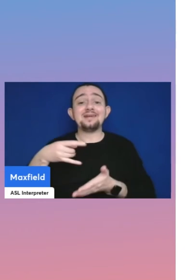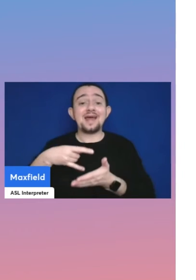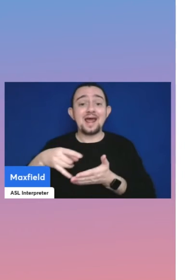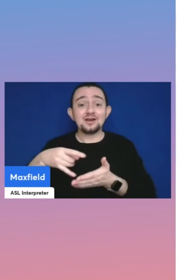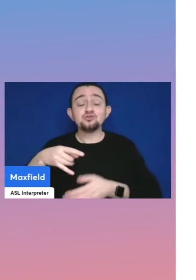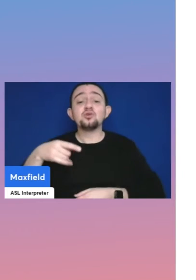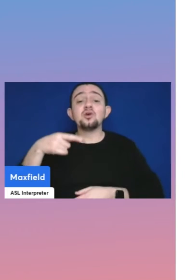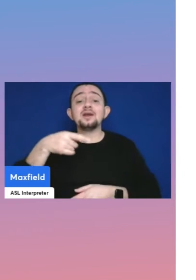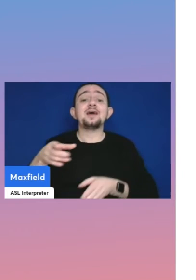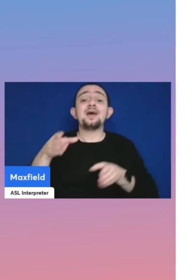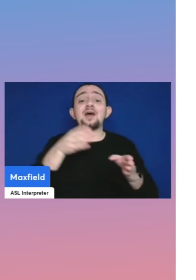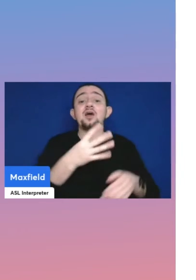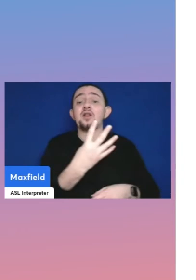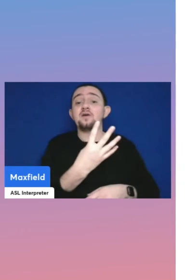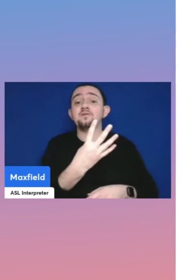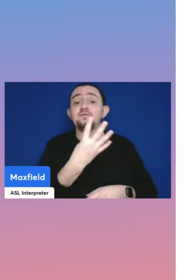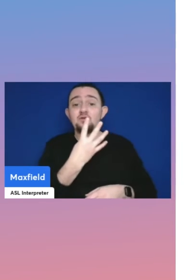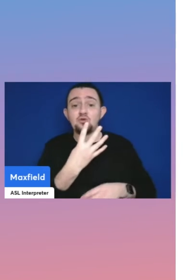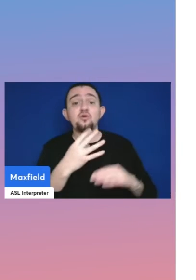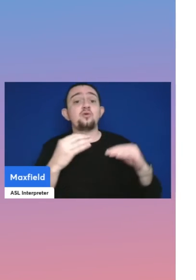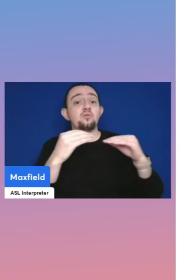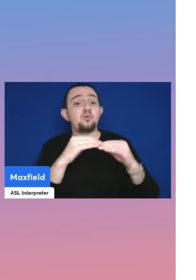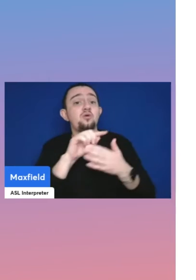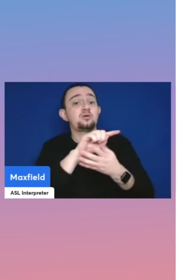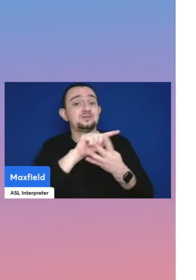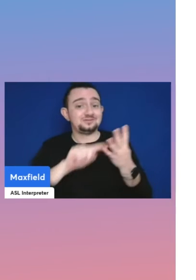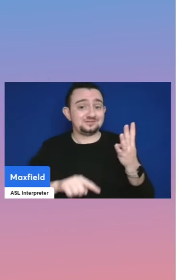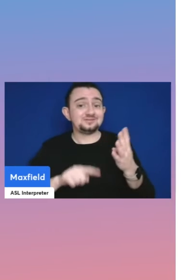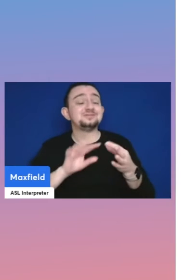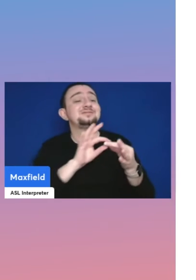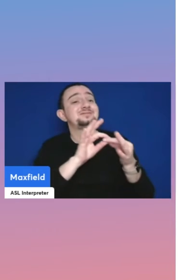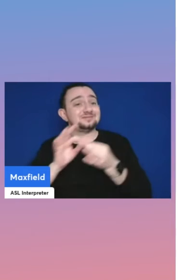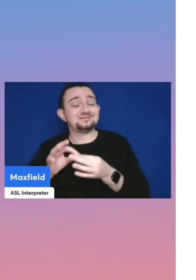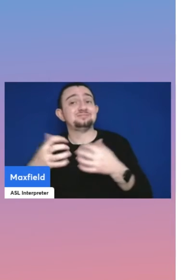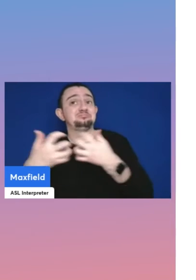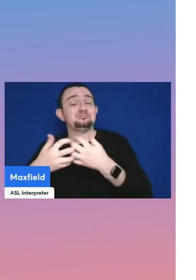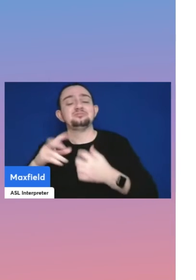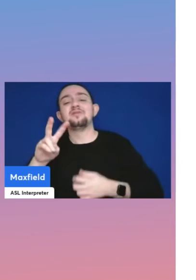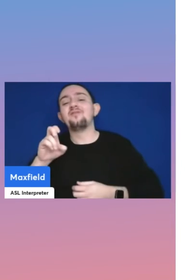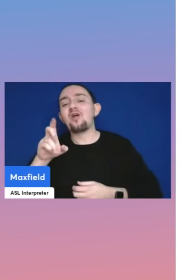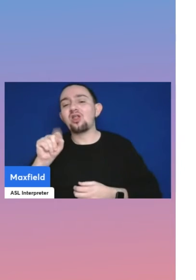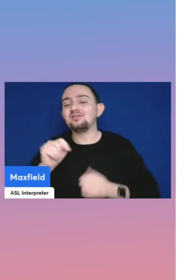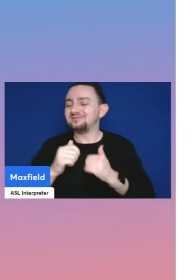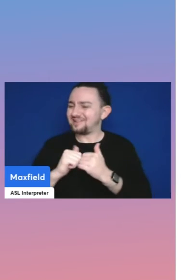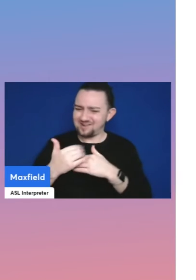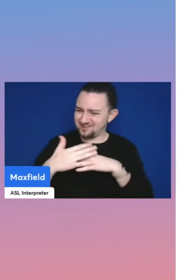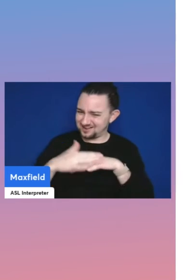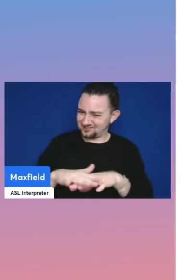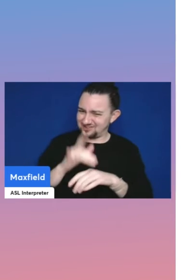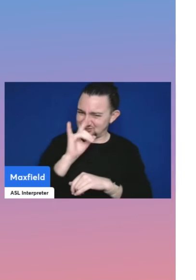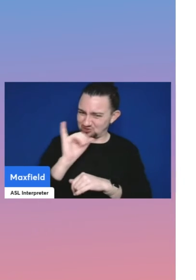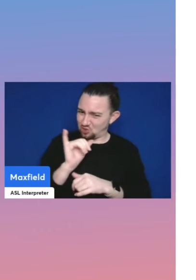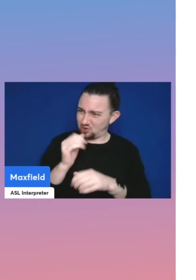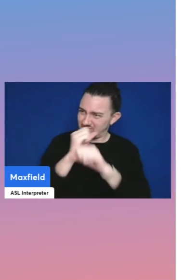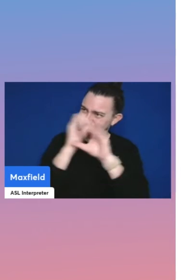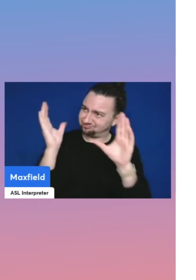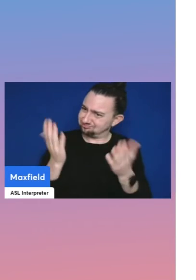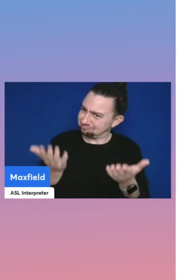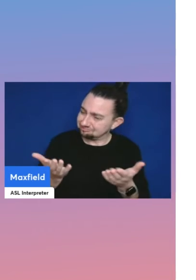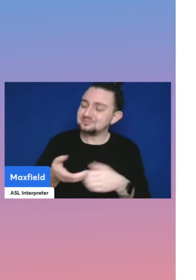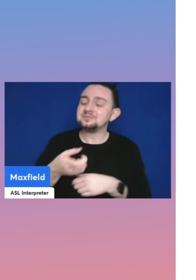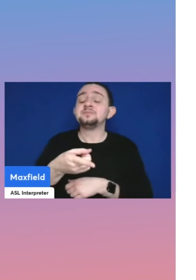Azure AD with Vault. Well, how does this integration actually look like? This